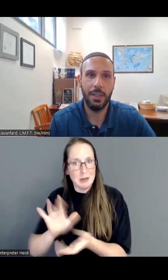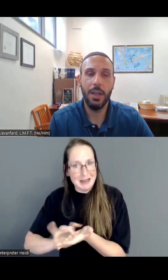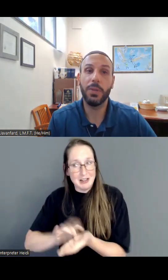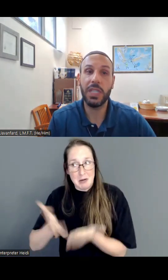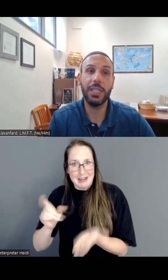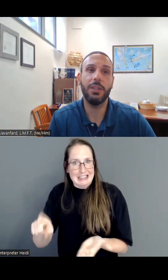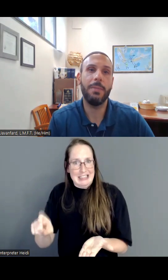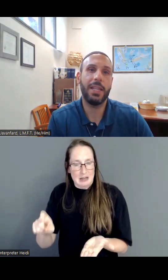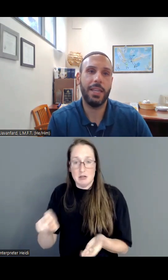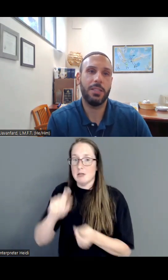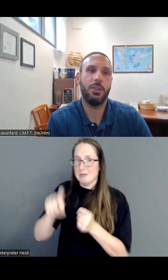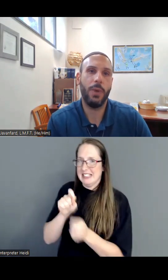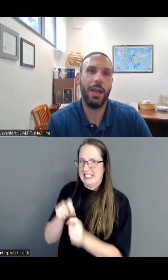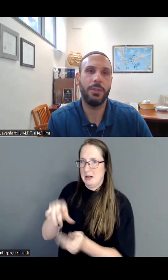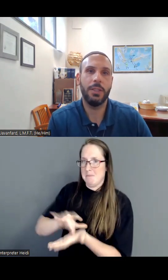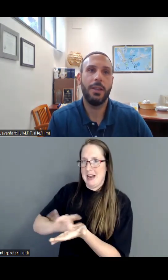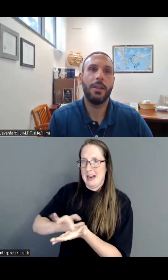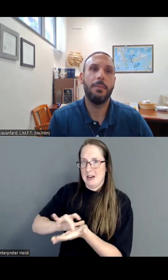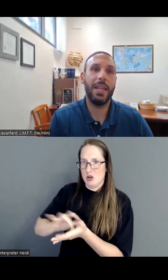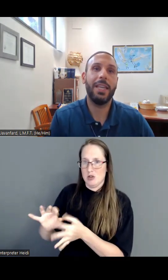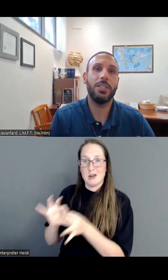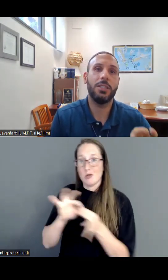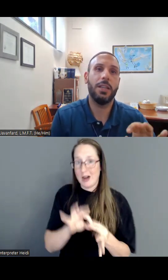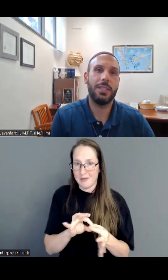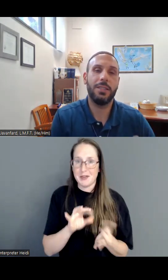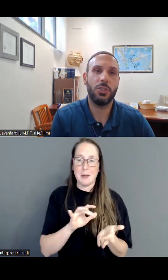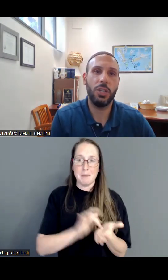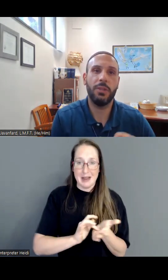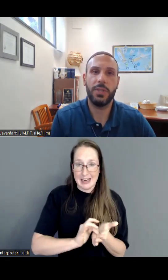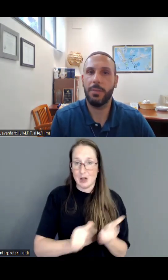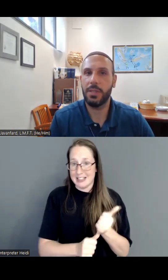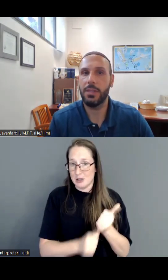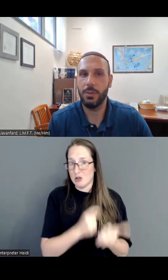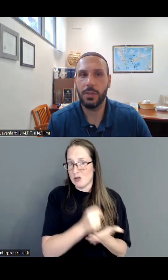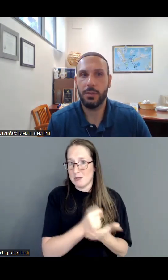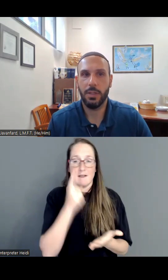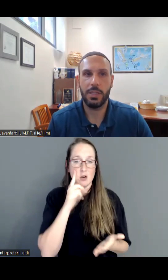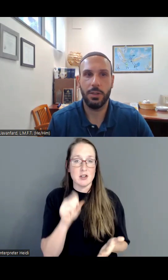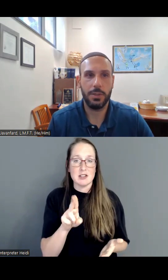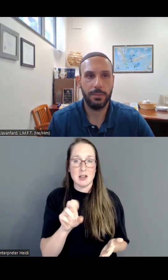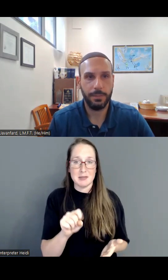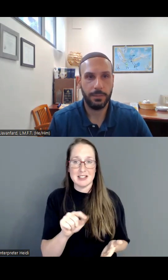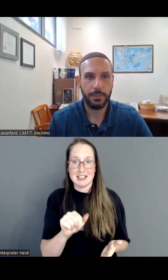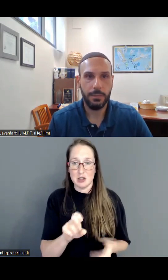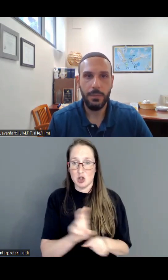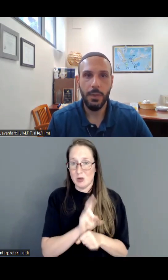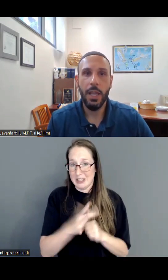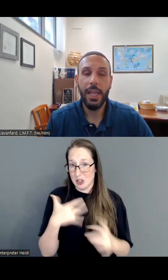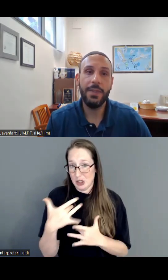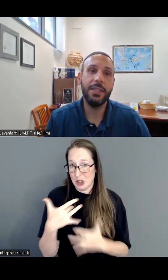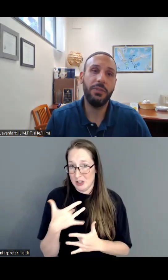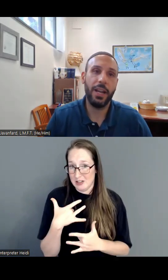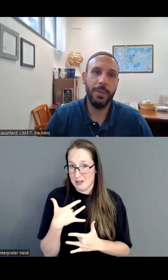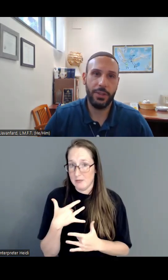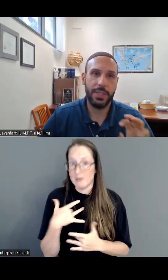needed, particularly medication around medication-assisted treatment for substance use concerns.